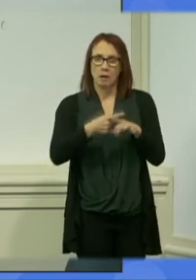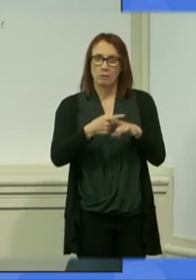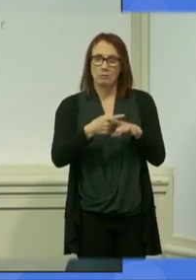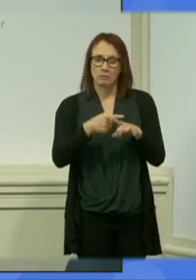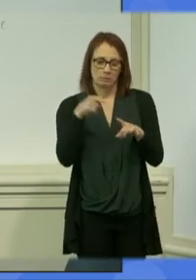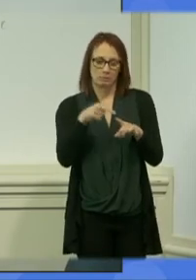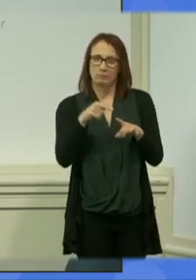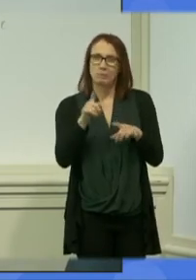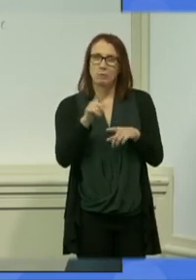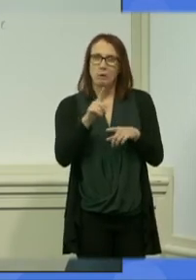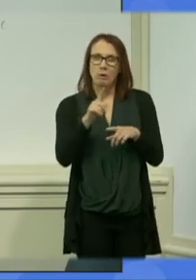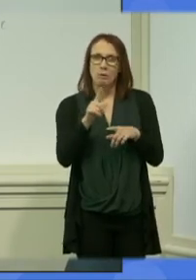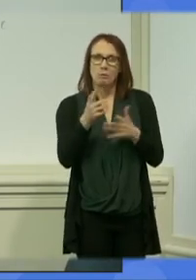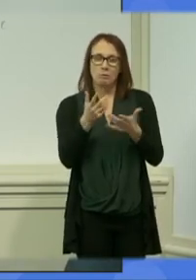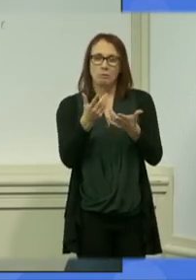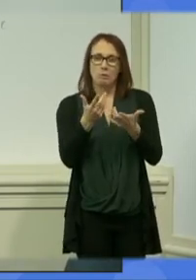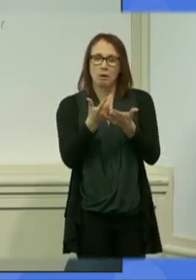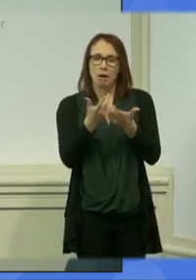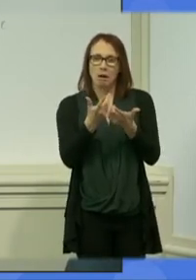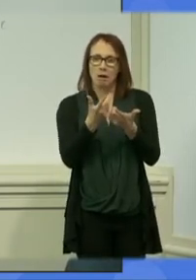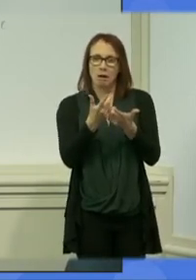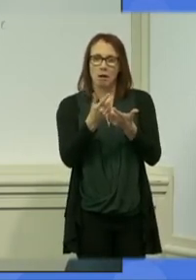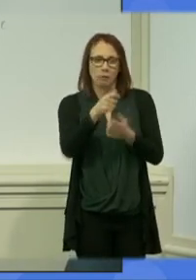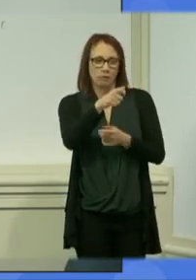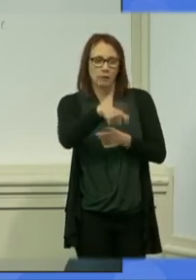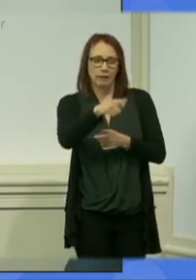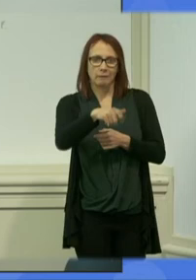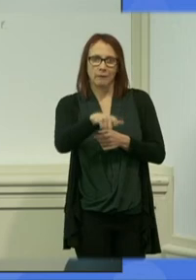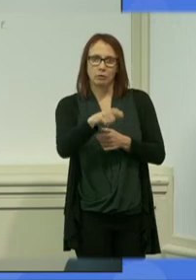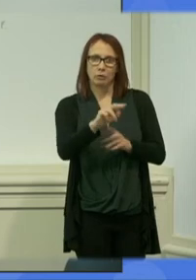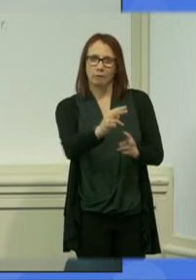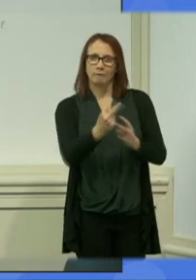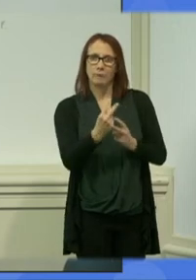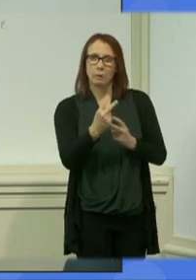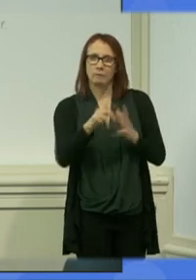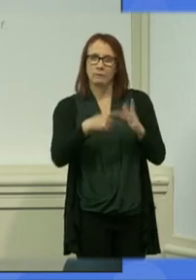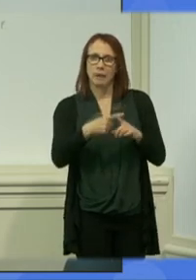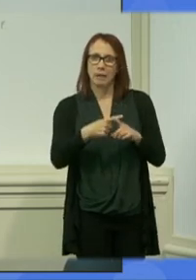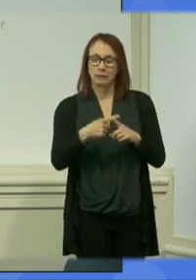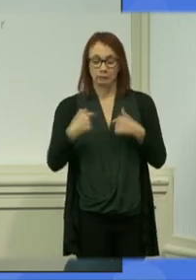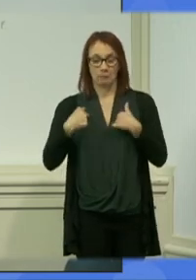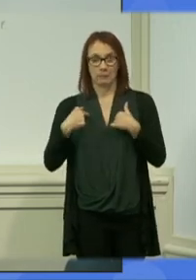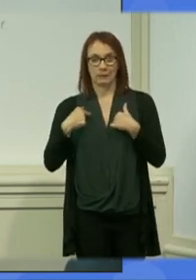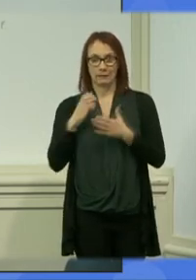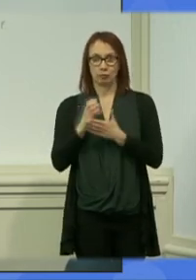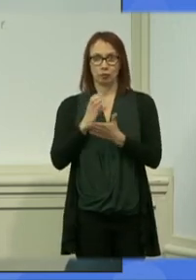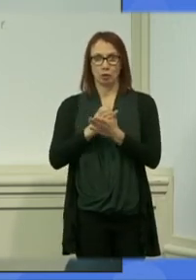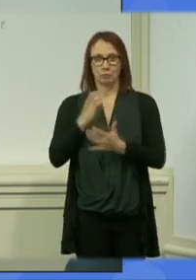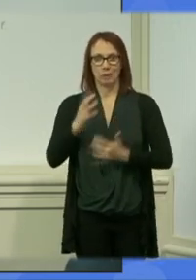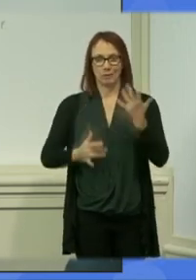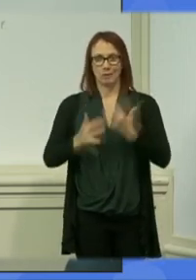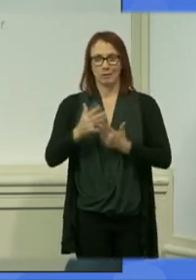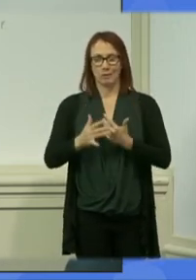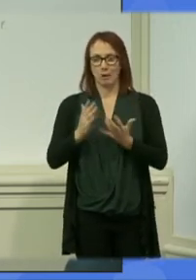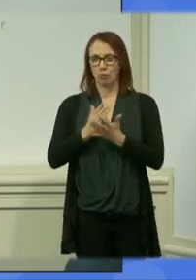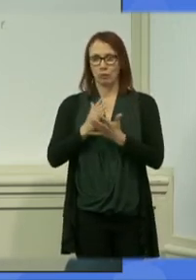is how we'd advise people, how the individual sees tax. I guess for a chartered accountant, in the main, we tend to look at